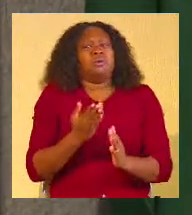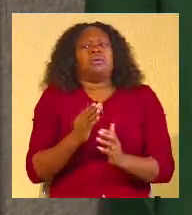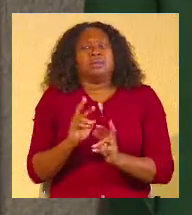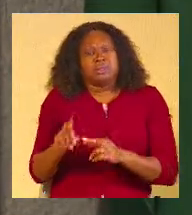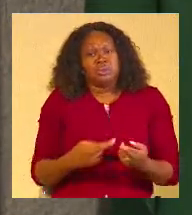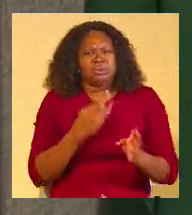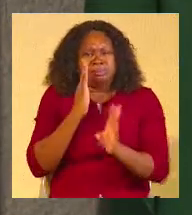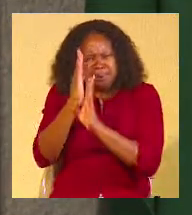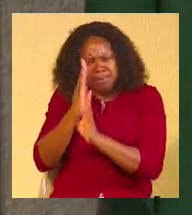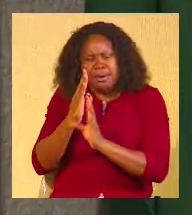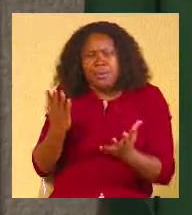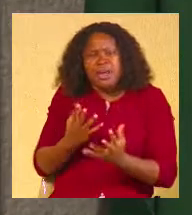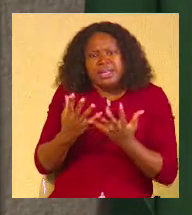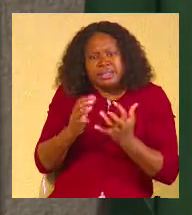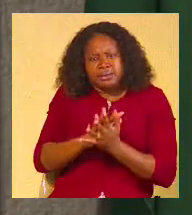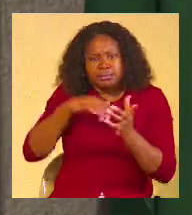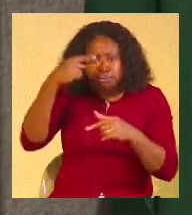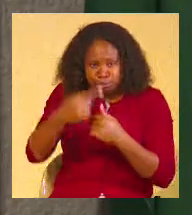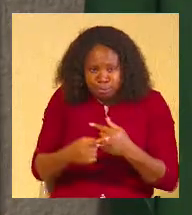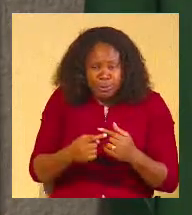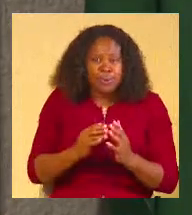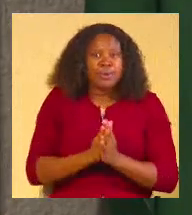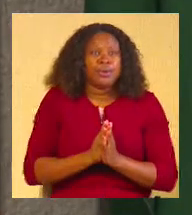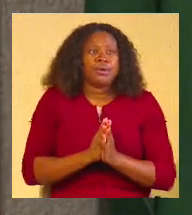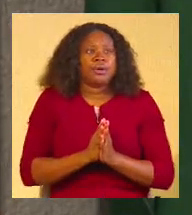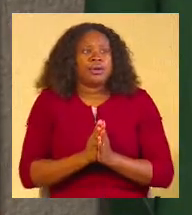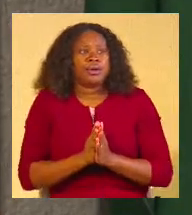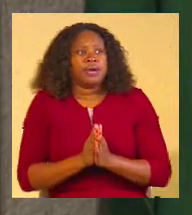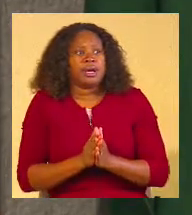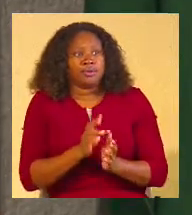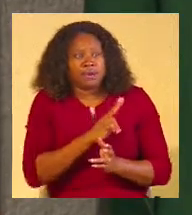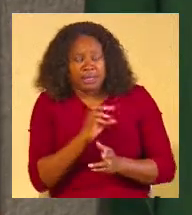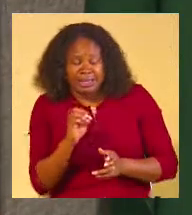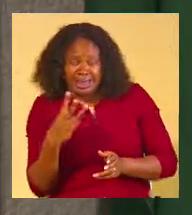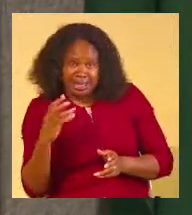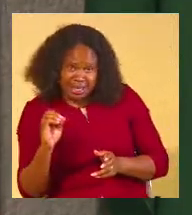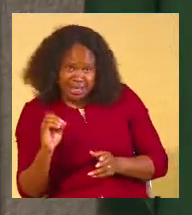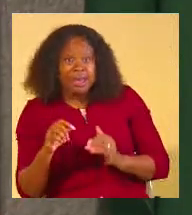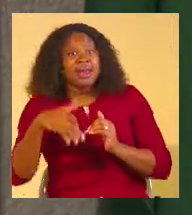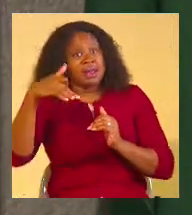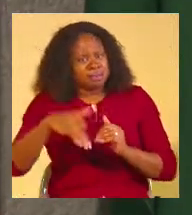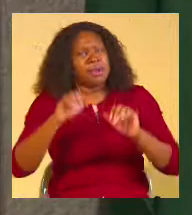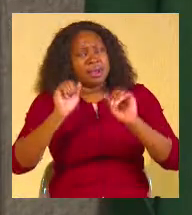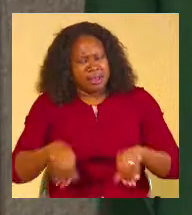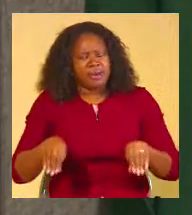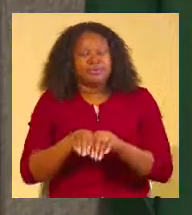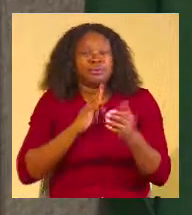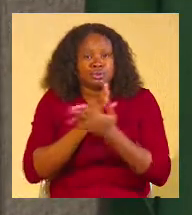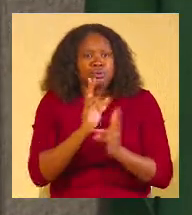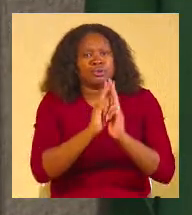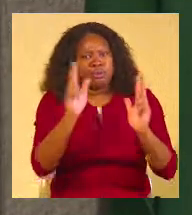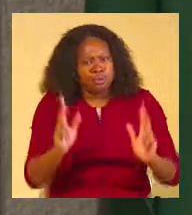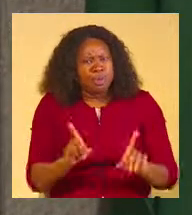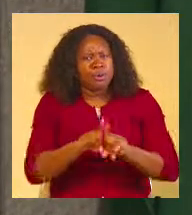those resources where they're needed the most, and that come 2030, this country can assure their people and